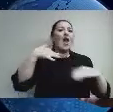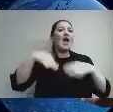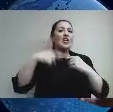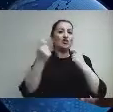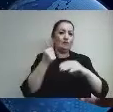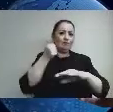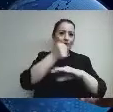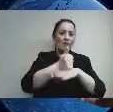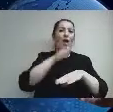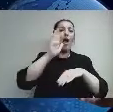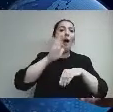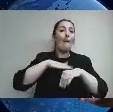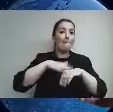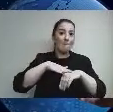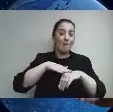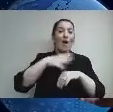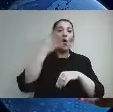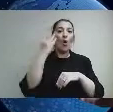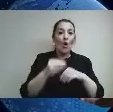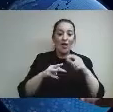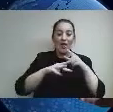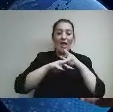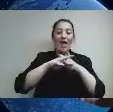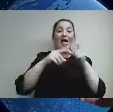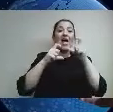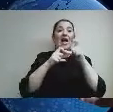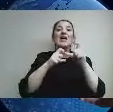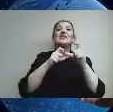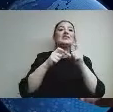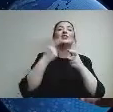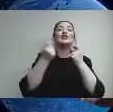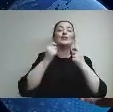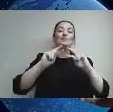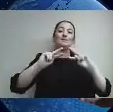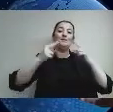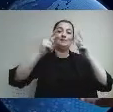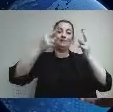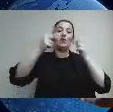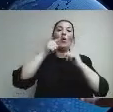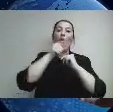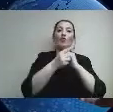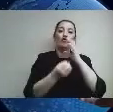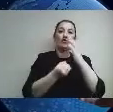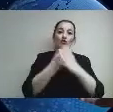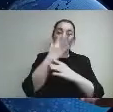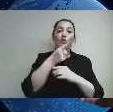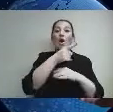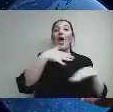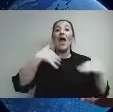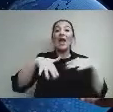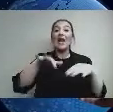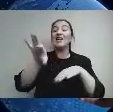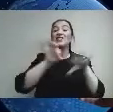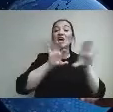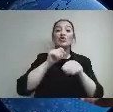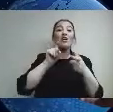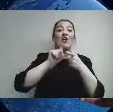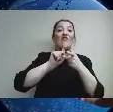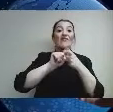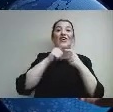for choosing and recruiting, educating the disabled